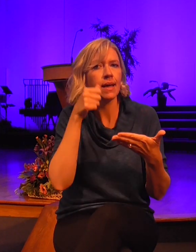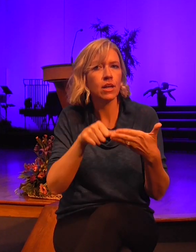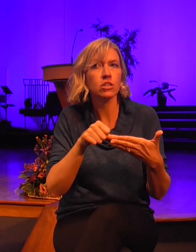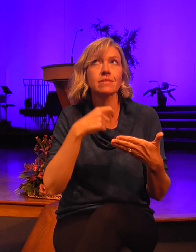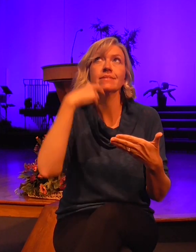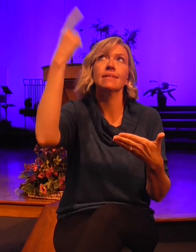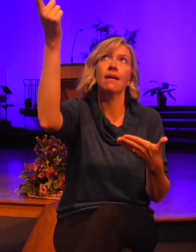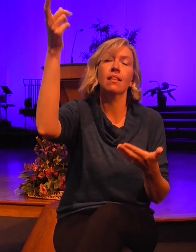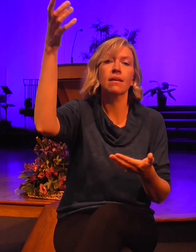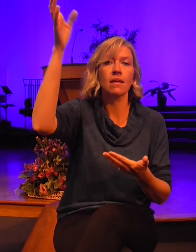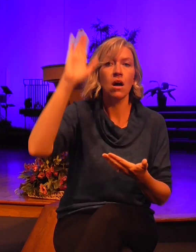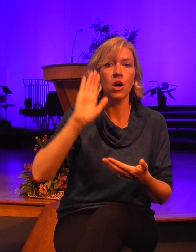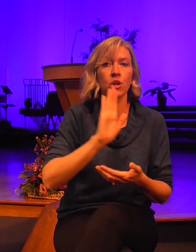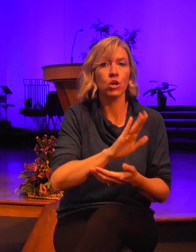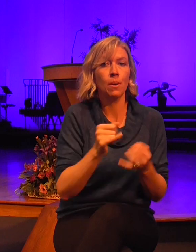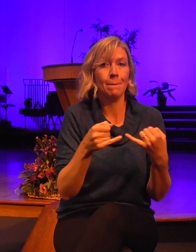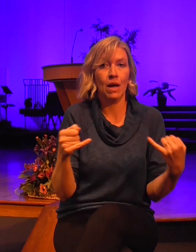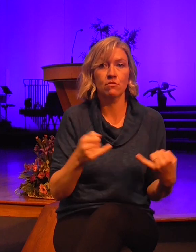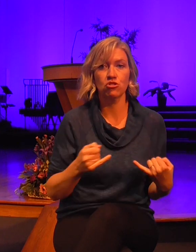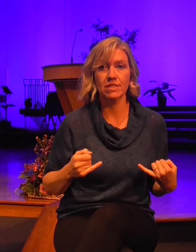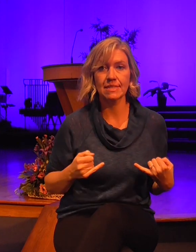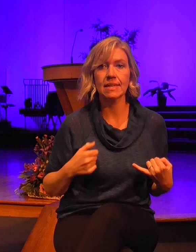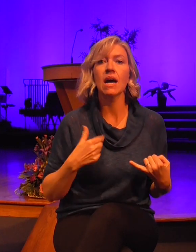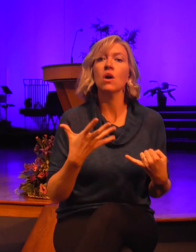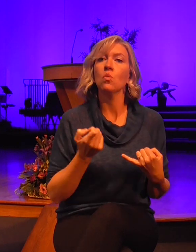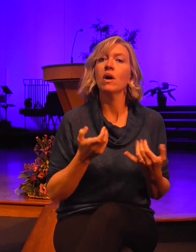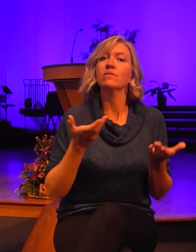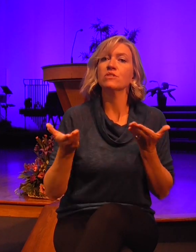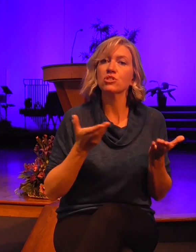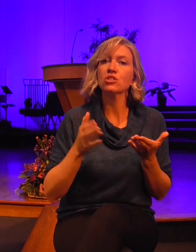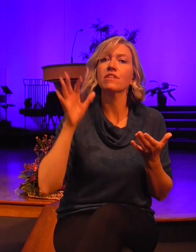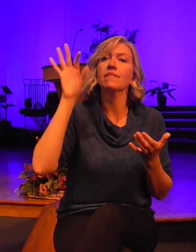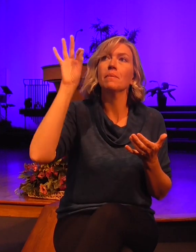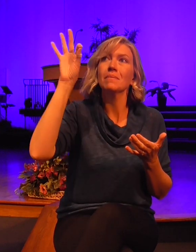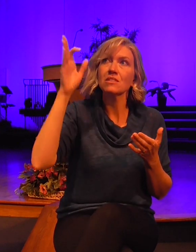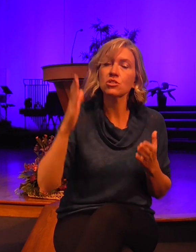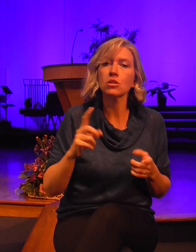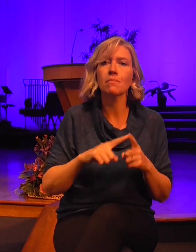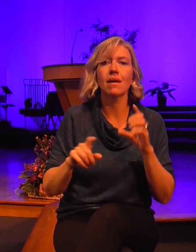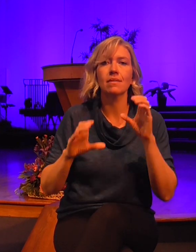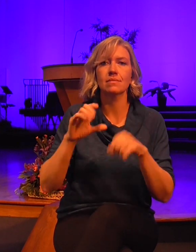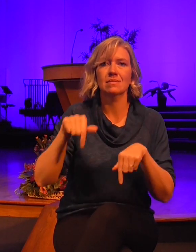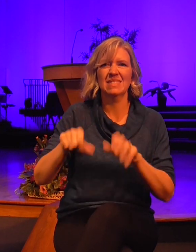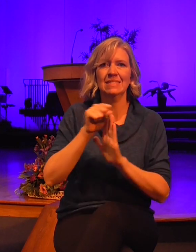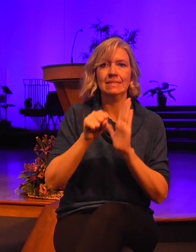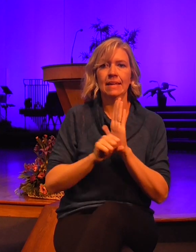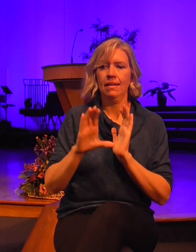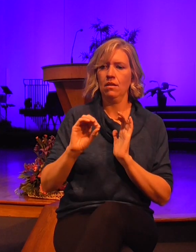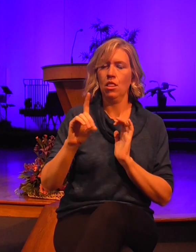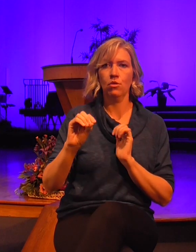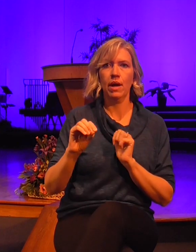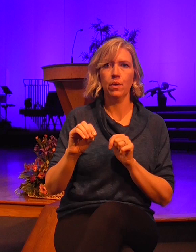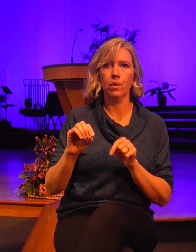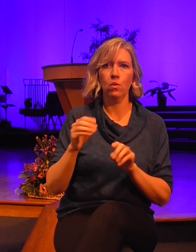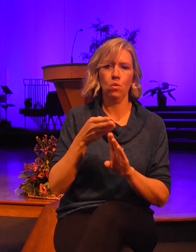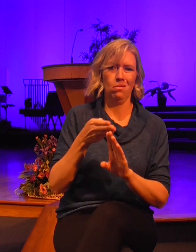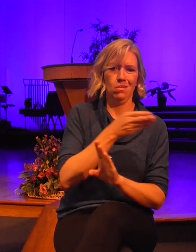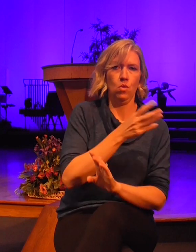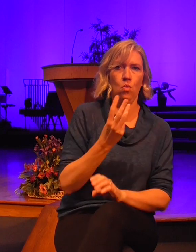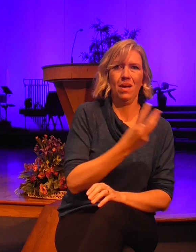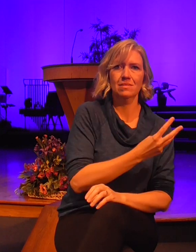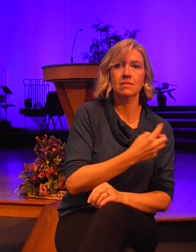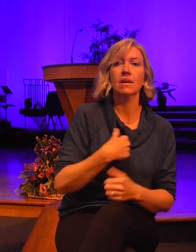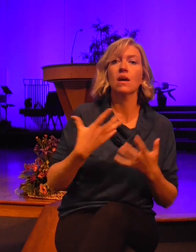God what her boundaries were. I want to serve as a minister, but Colorado or West. I want this amount as starting